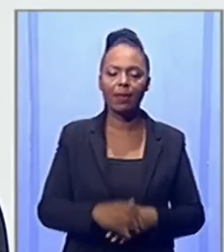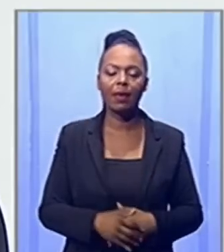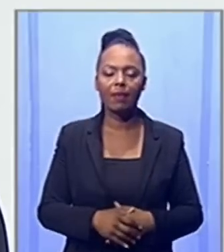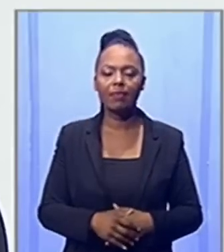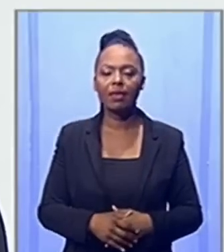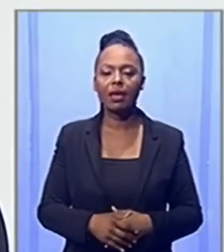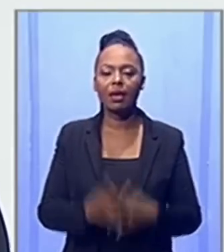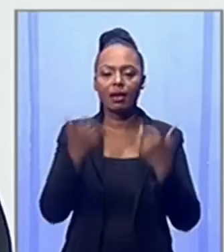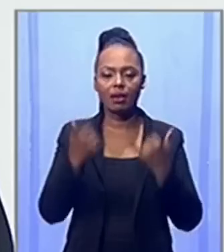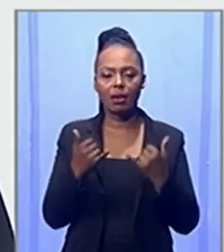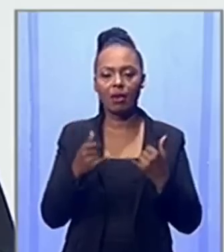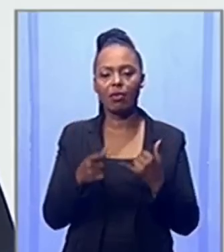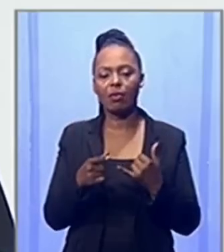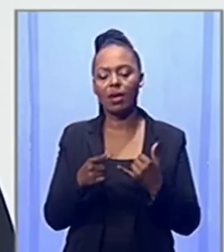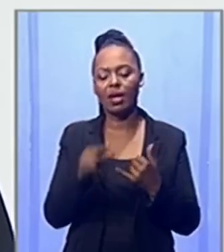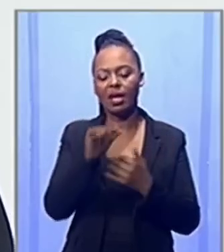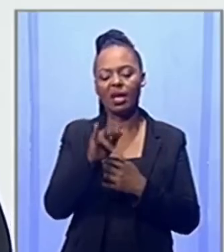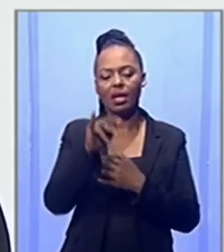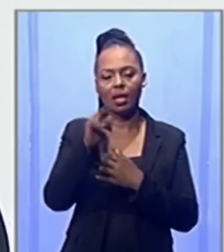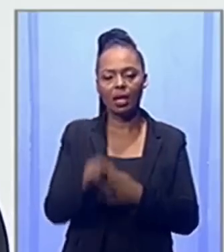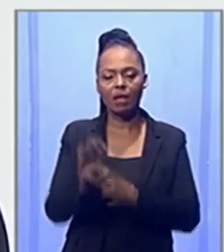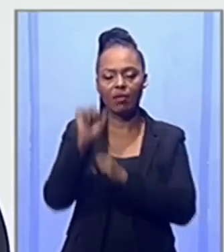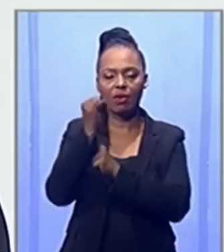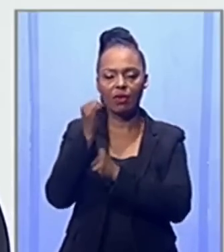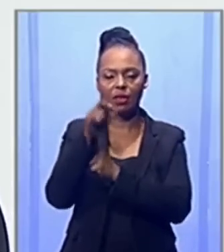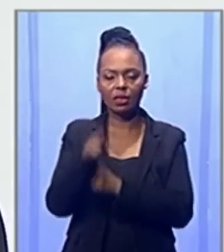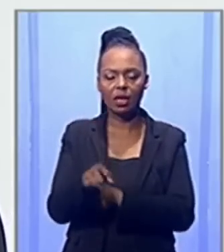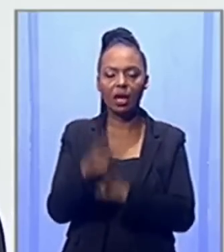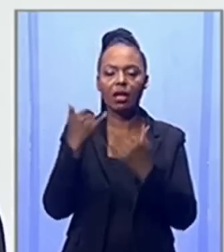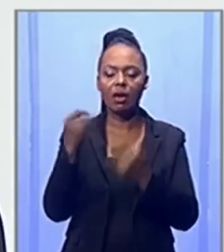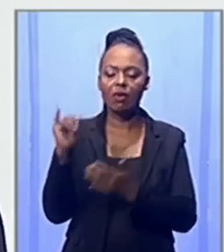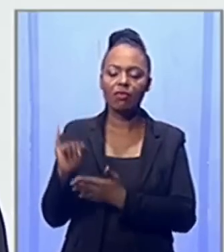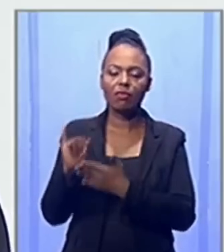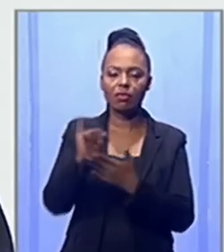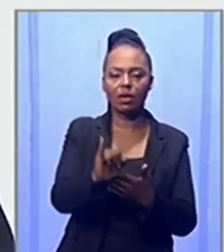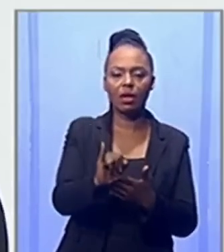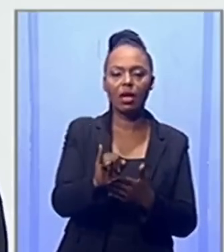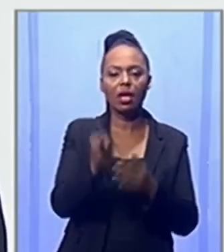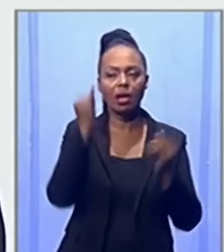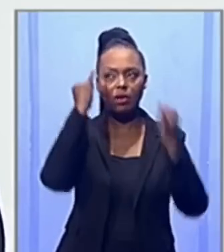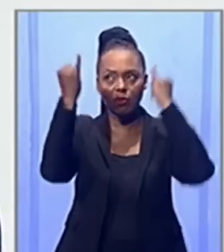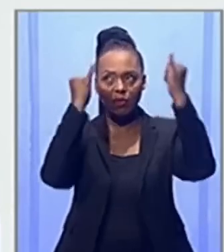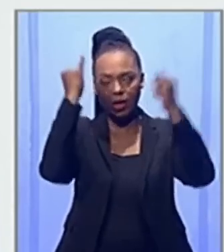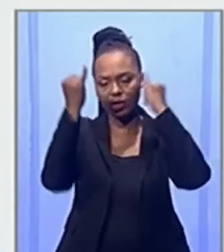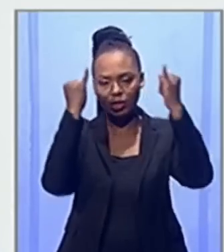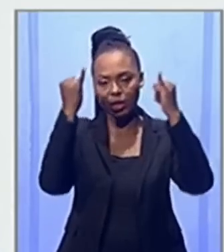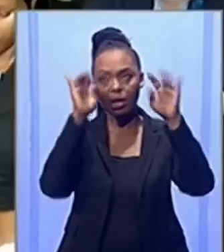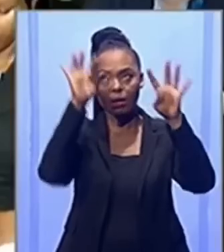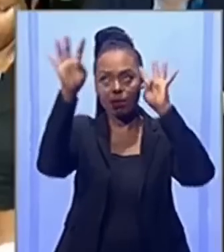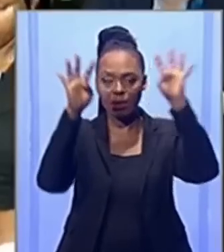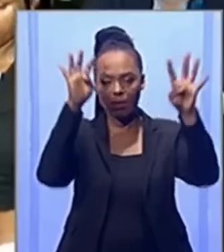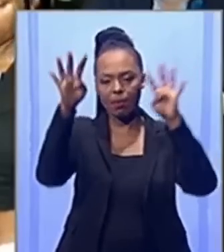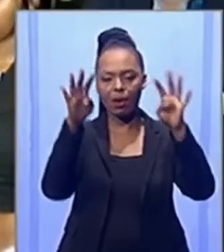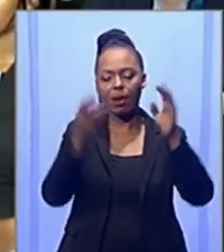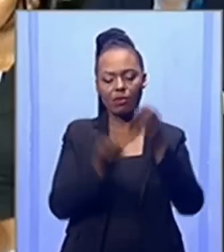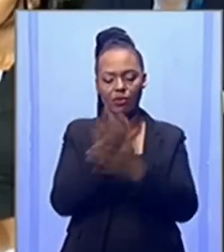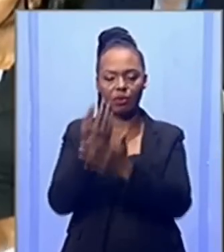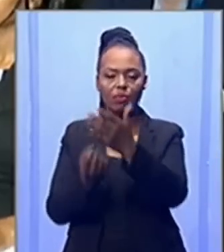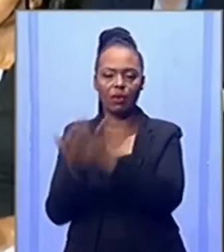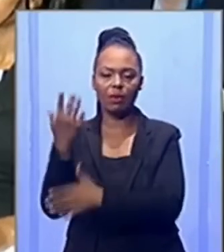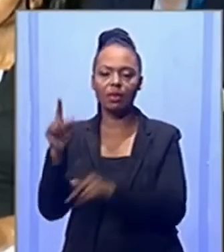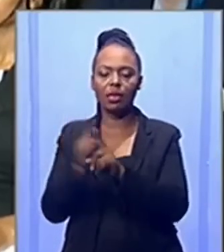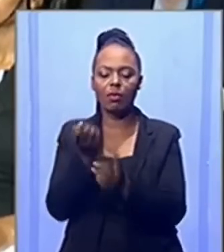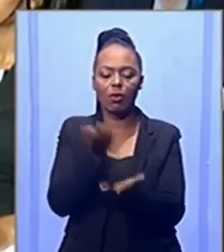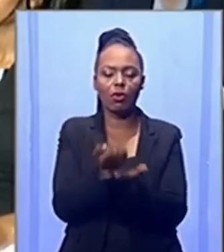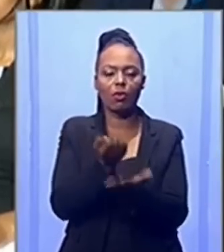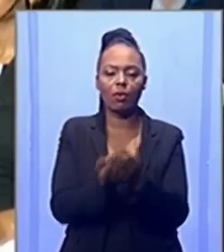manufacturing, we can promote innovation. We can drive sustainable economic growth. Lekala la naha